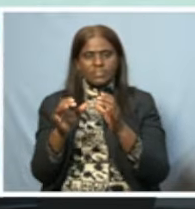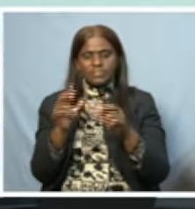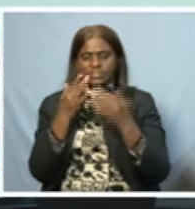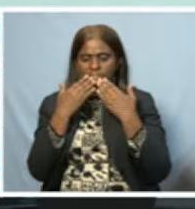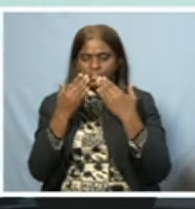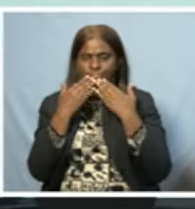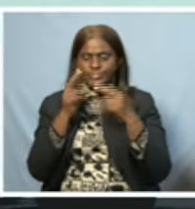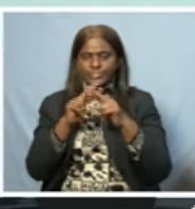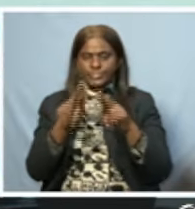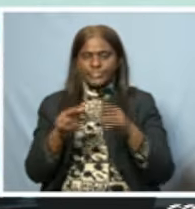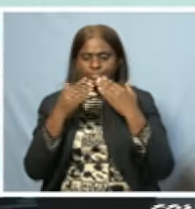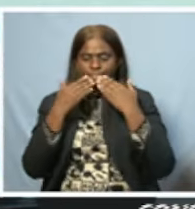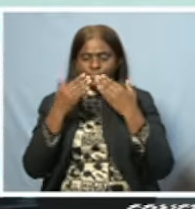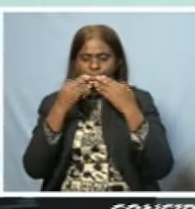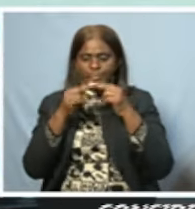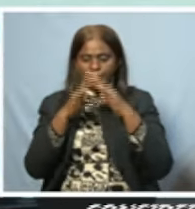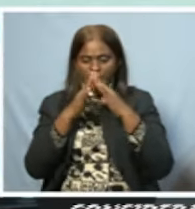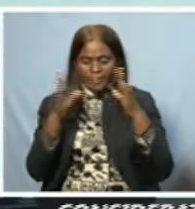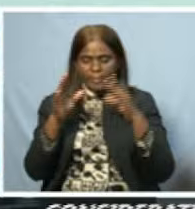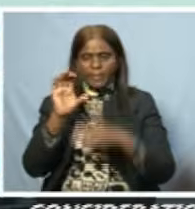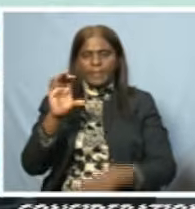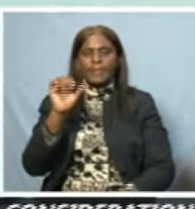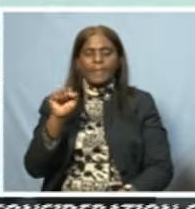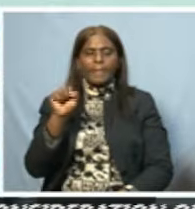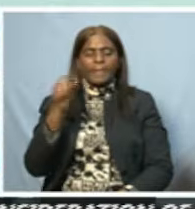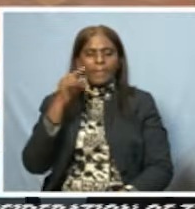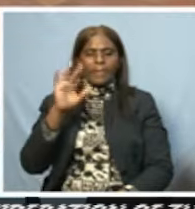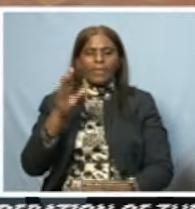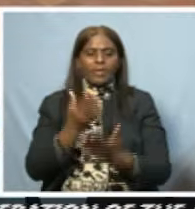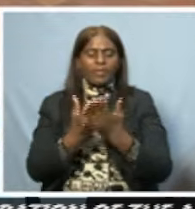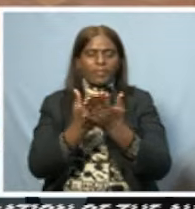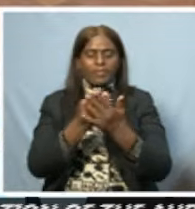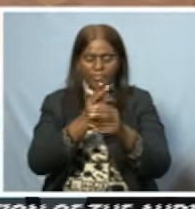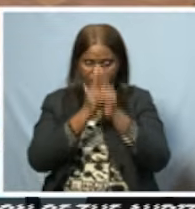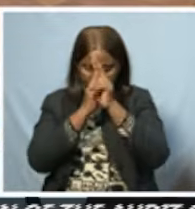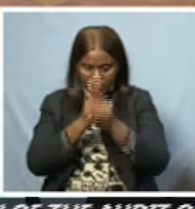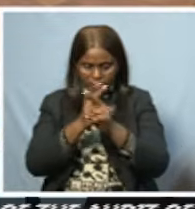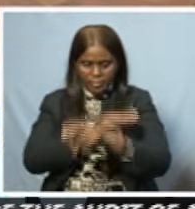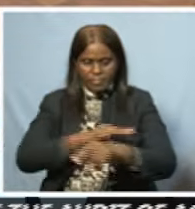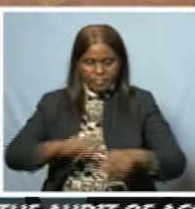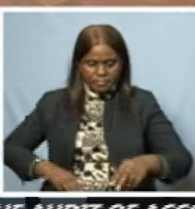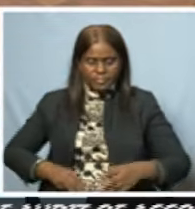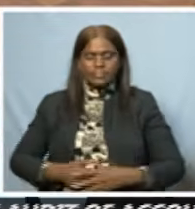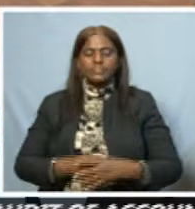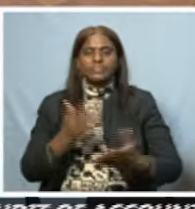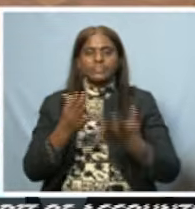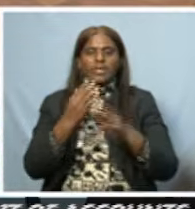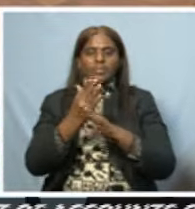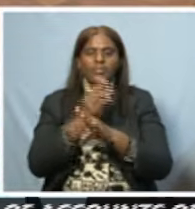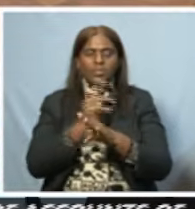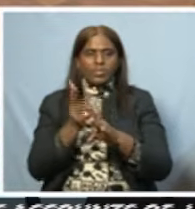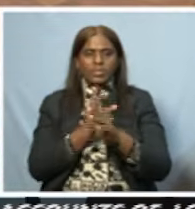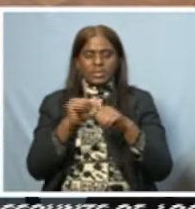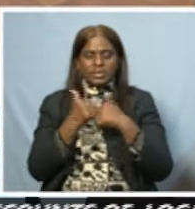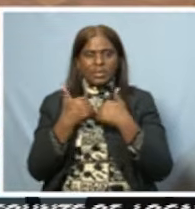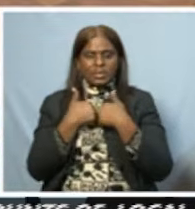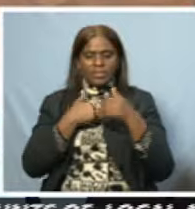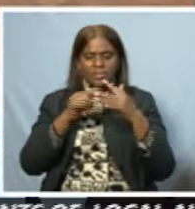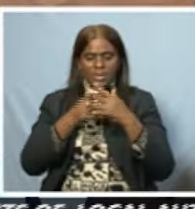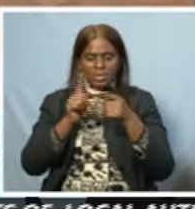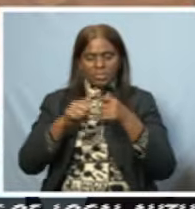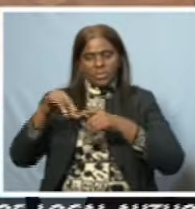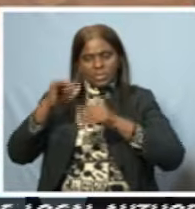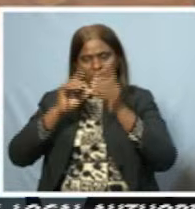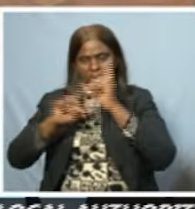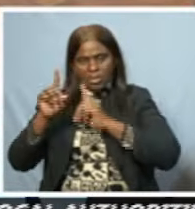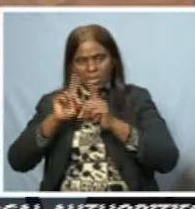Chair. Thank you so very much, CS, for your submission. Honorable members, maybe before we we begin to engage, I would